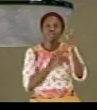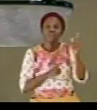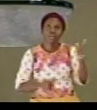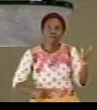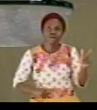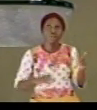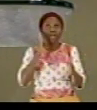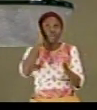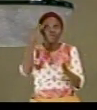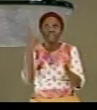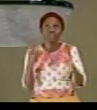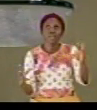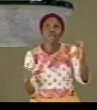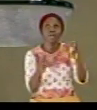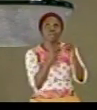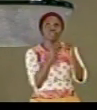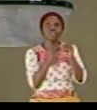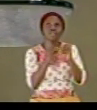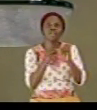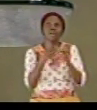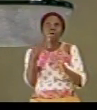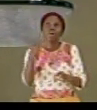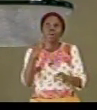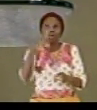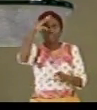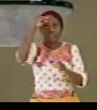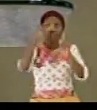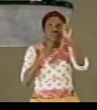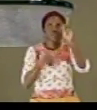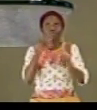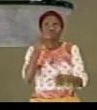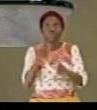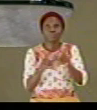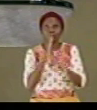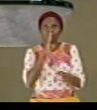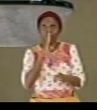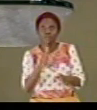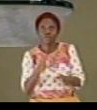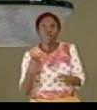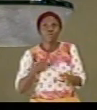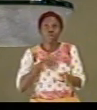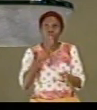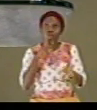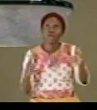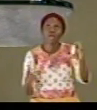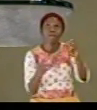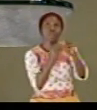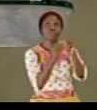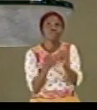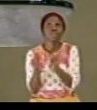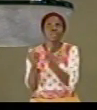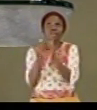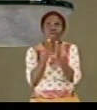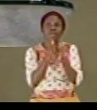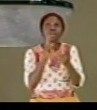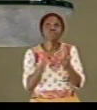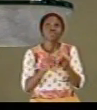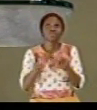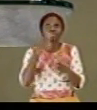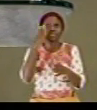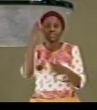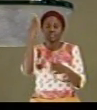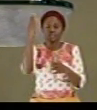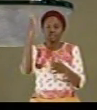the Lord shall the gathering of his people be. We are gathering together